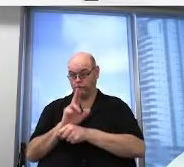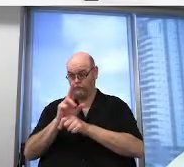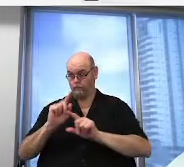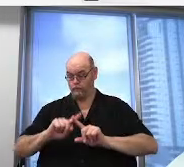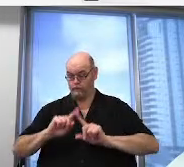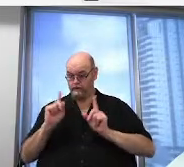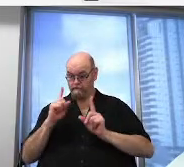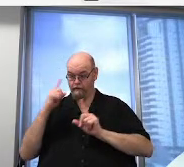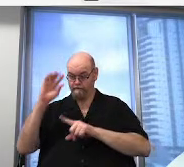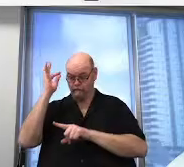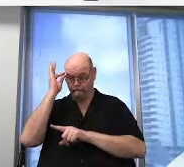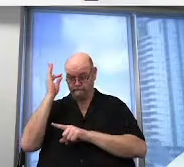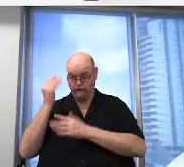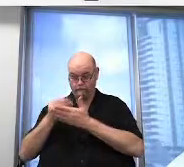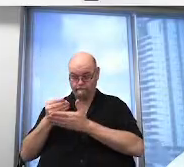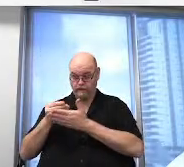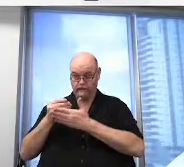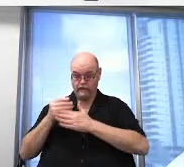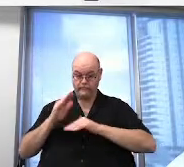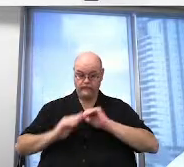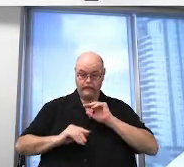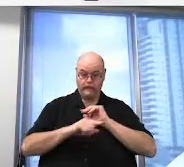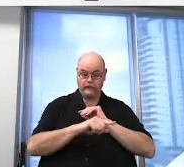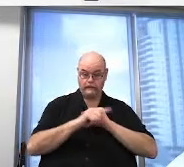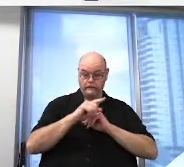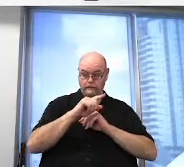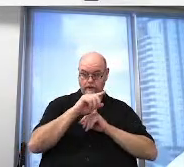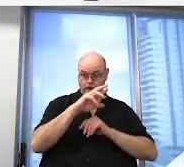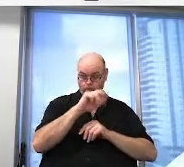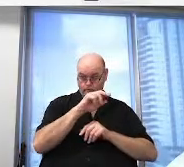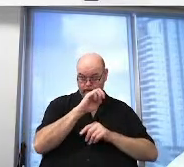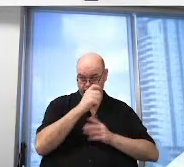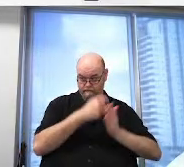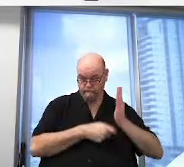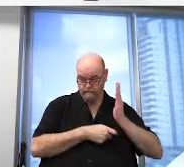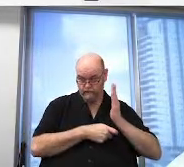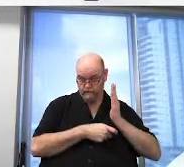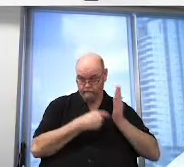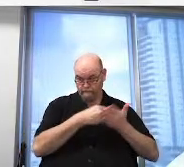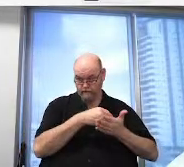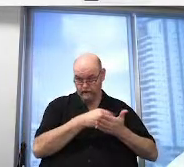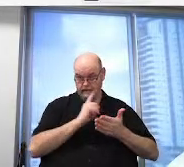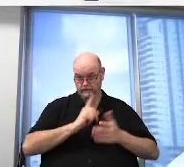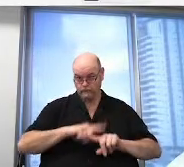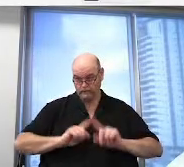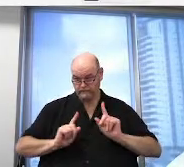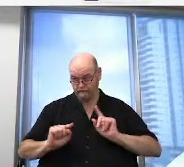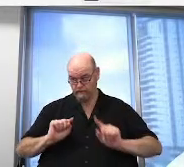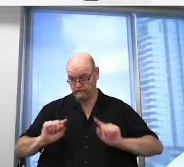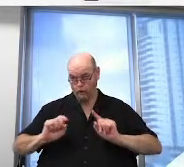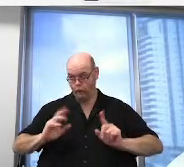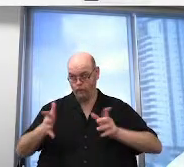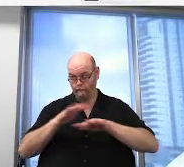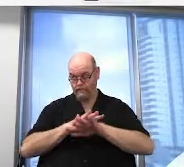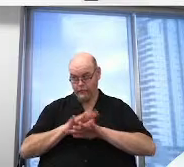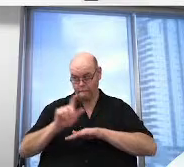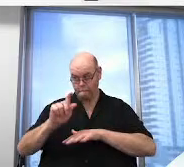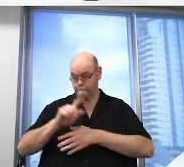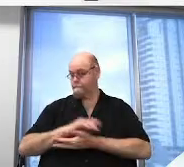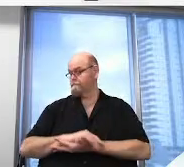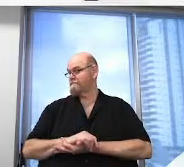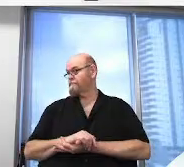Do you use different labor for the federal funded work as opposed to the ratepayer funded work? Is there a skill difference between the two, or